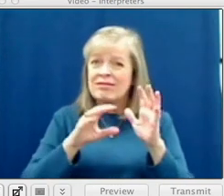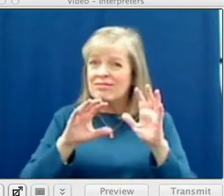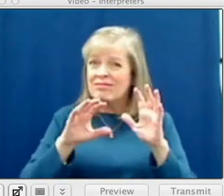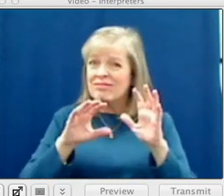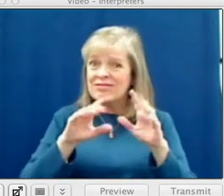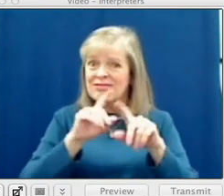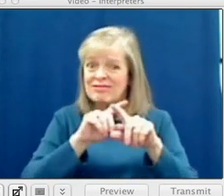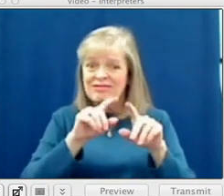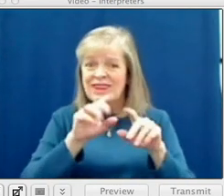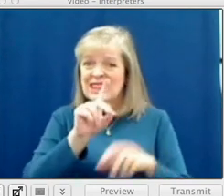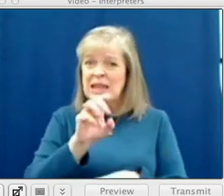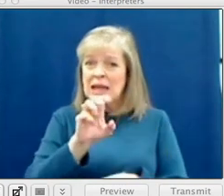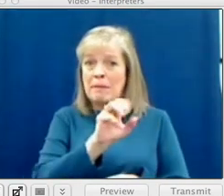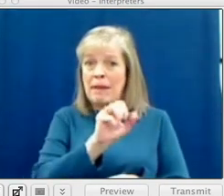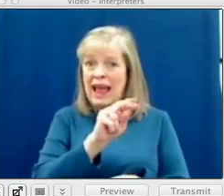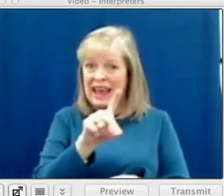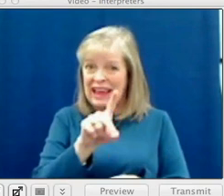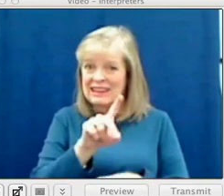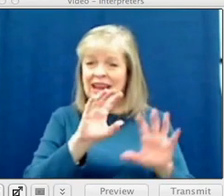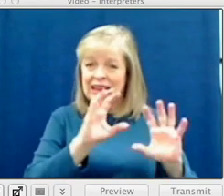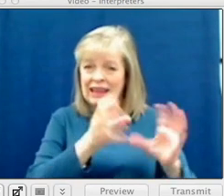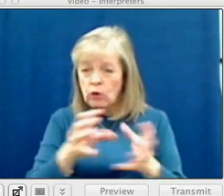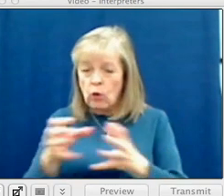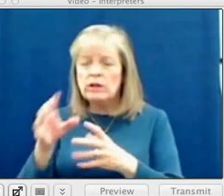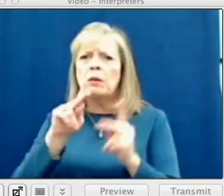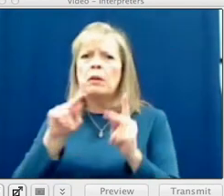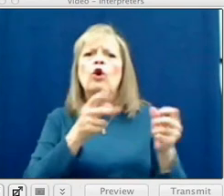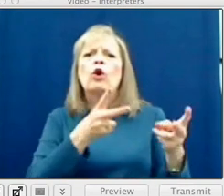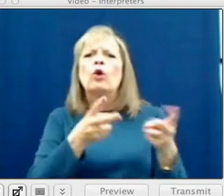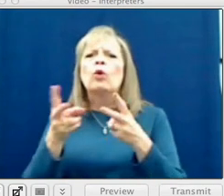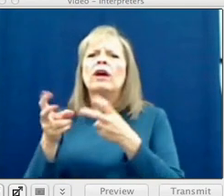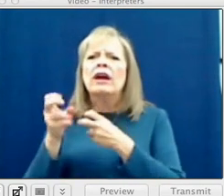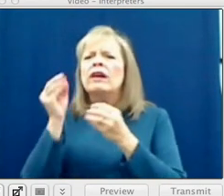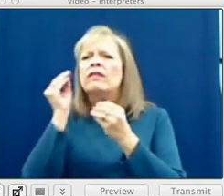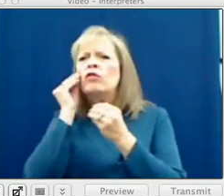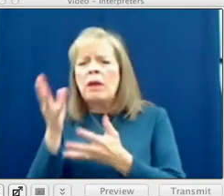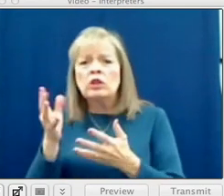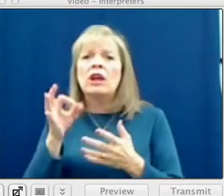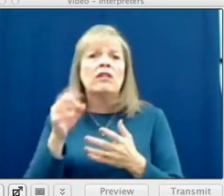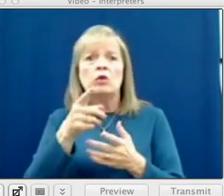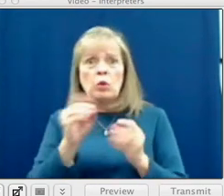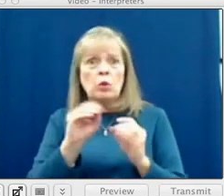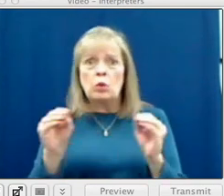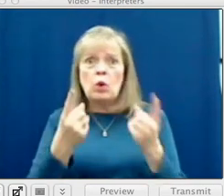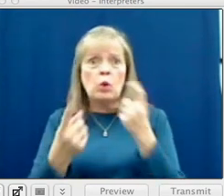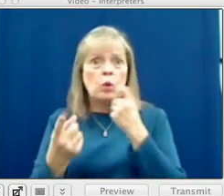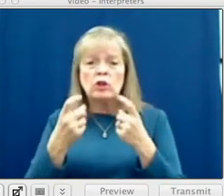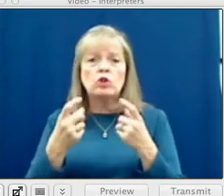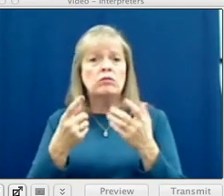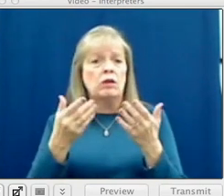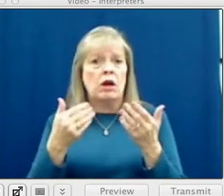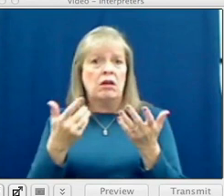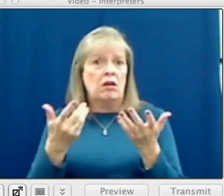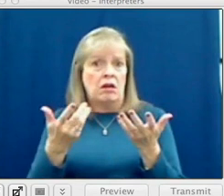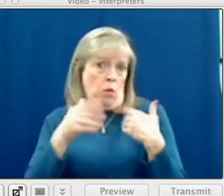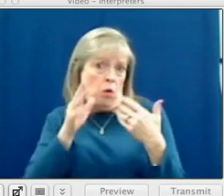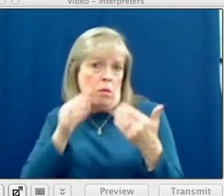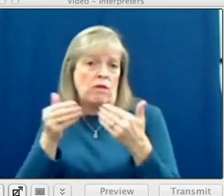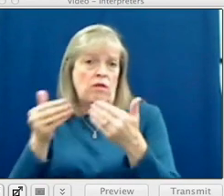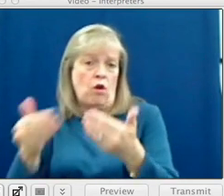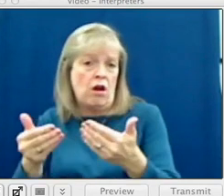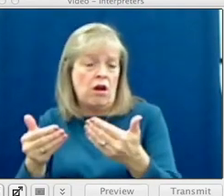in the room pull out information, then please go ahead and ask your questions. Otherwise, I'm going to move on, and then I'm going to pause for questions at the end of this next